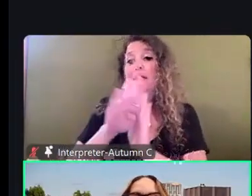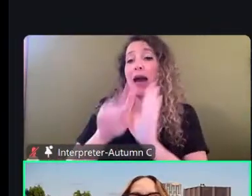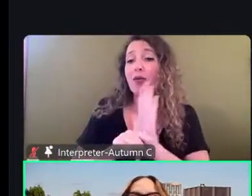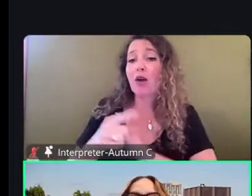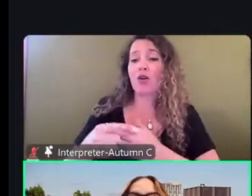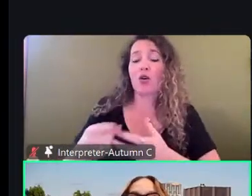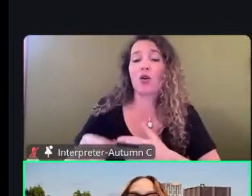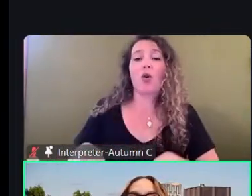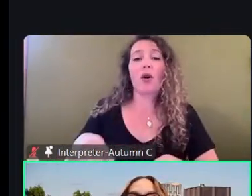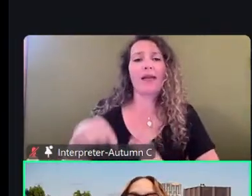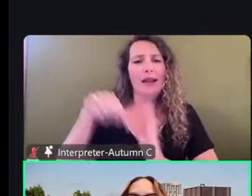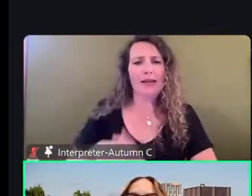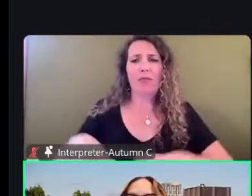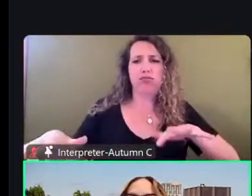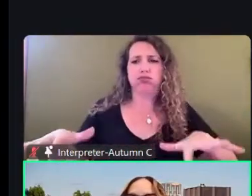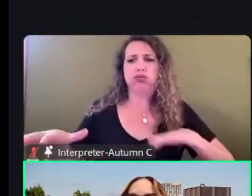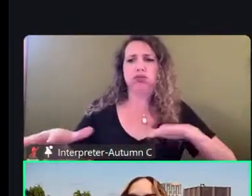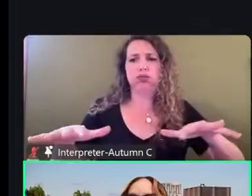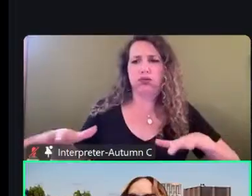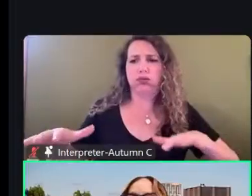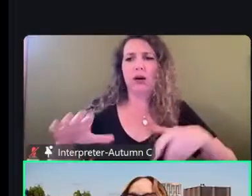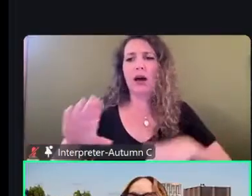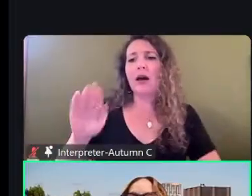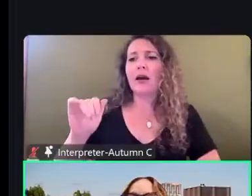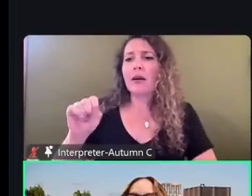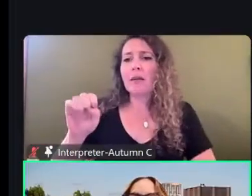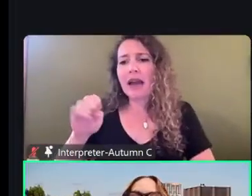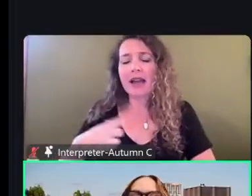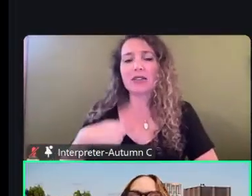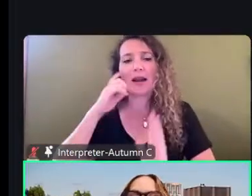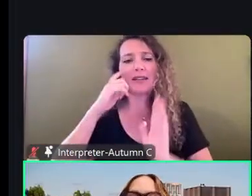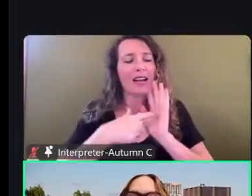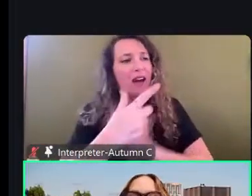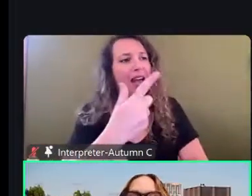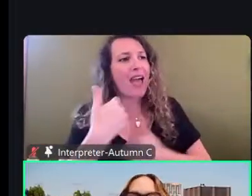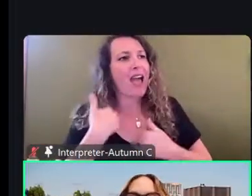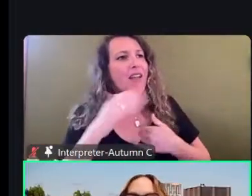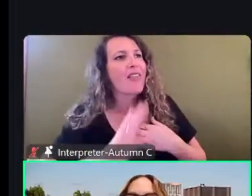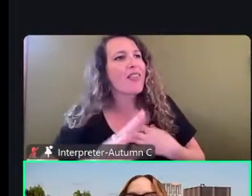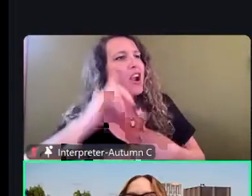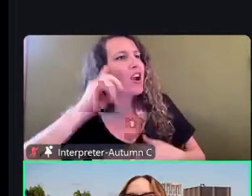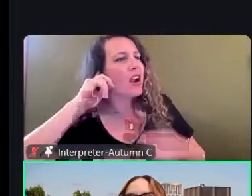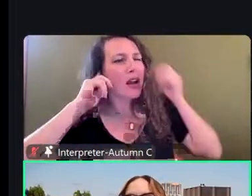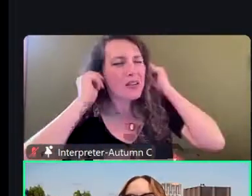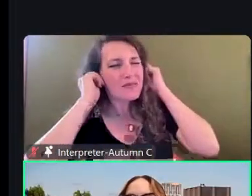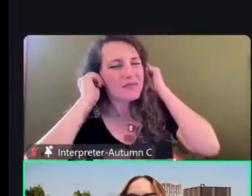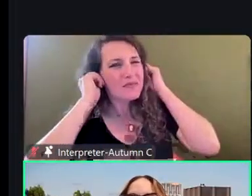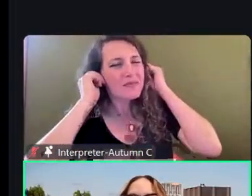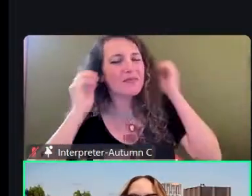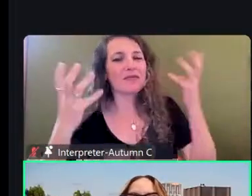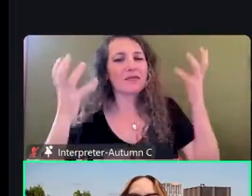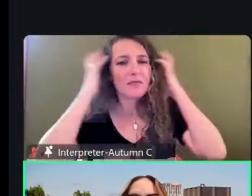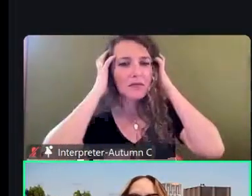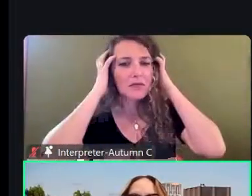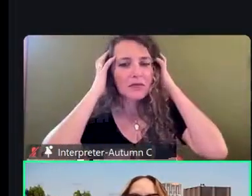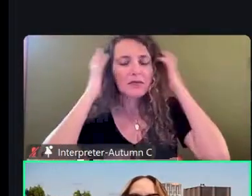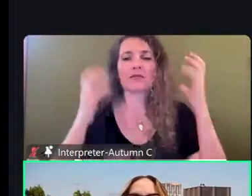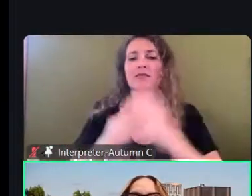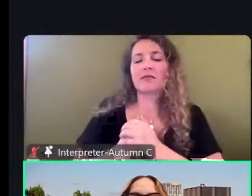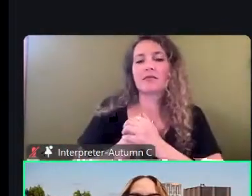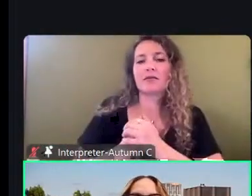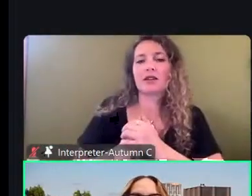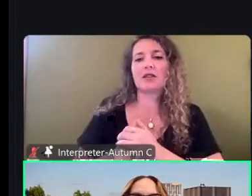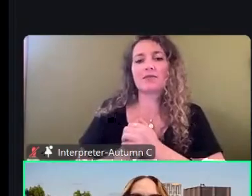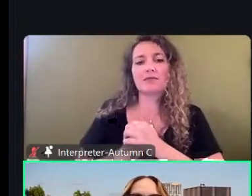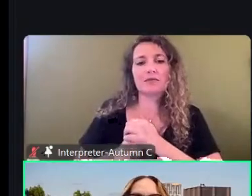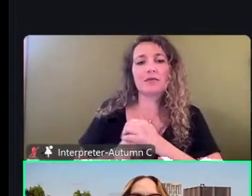bass for them to identify it. We're having their hearing kind of having earplugs and noise canceling headphones. And here's